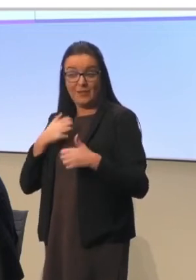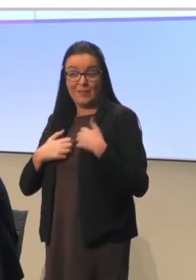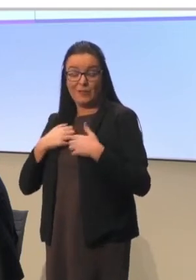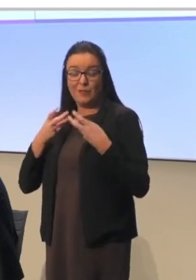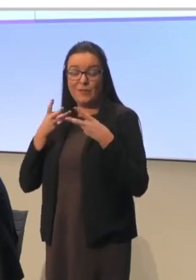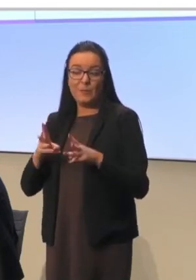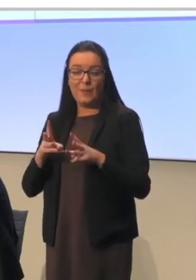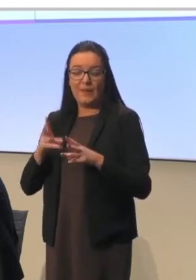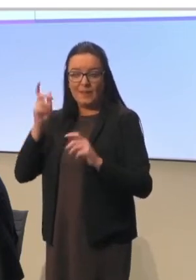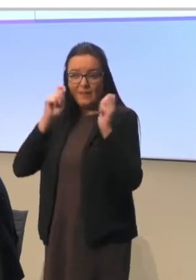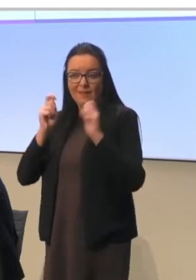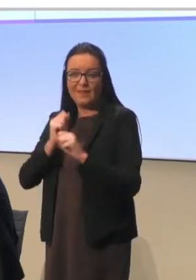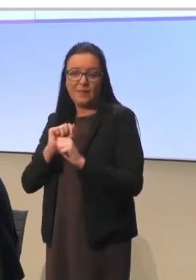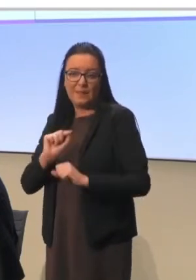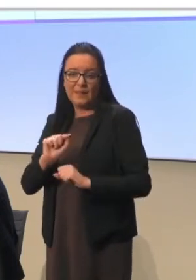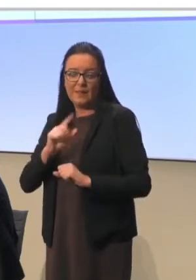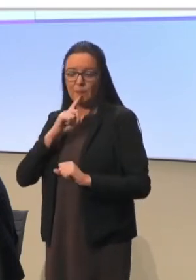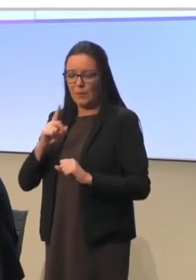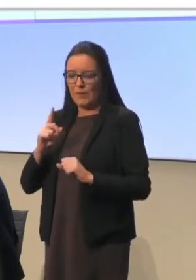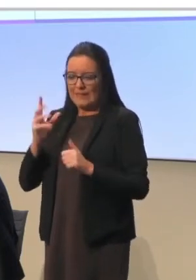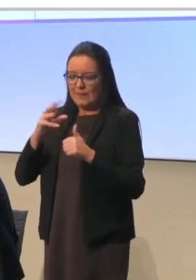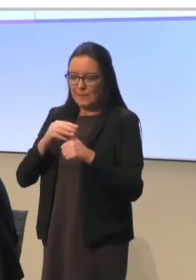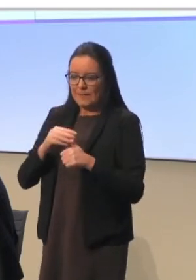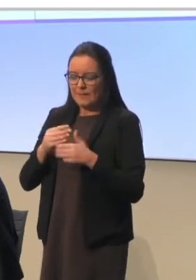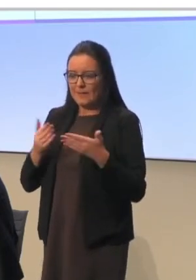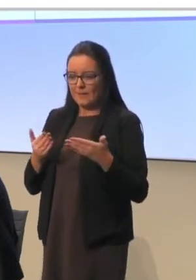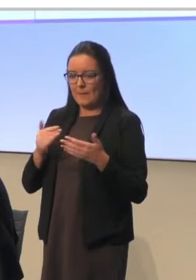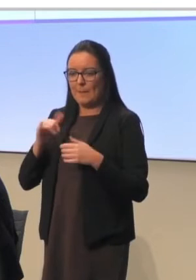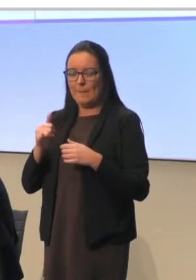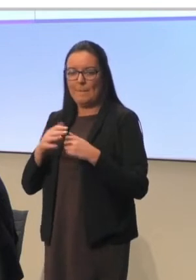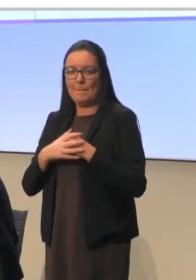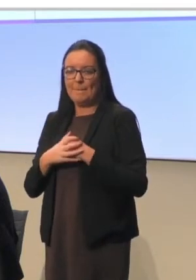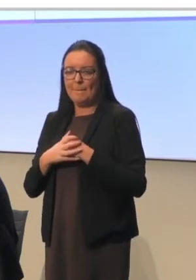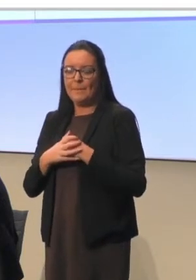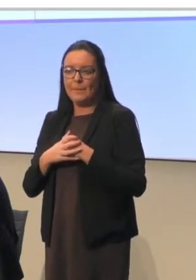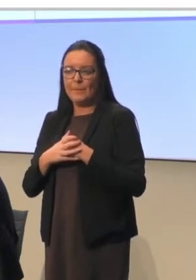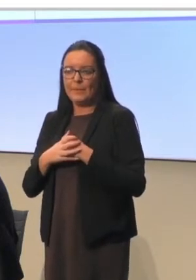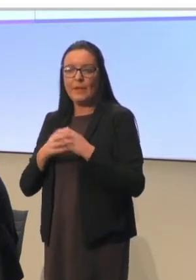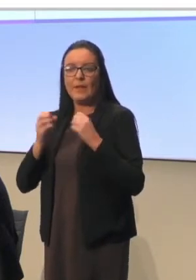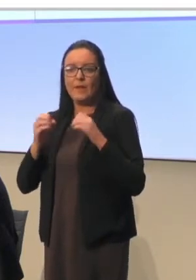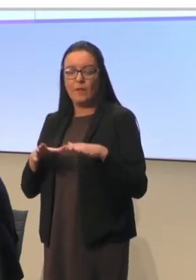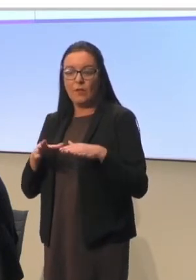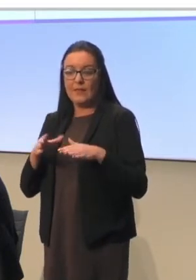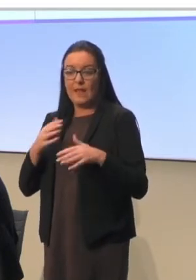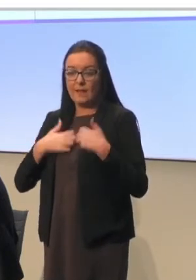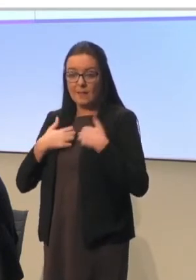it. And then kind of very specific concerns about setting our course, as well as the excitement about growing up. There was some worry about growing